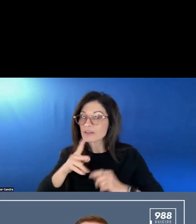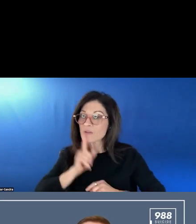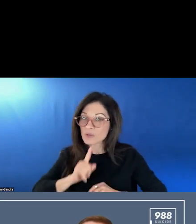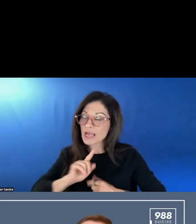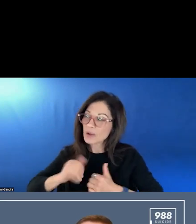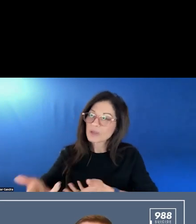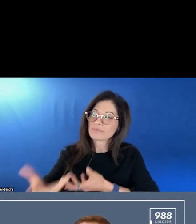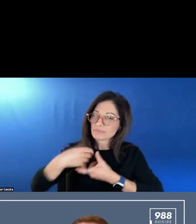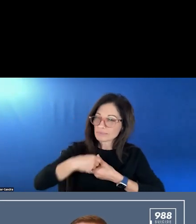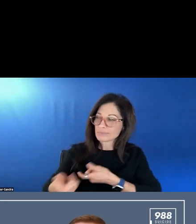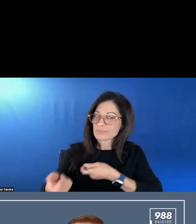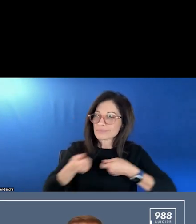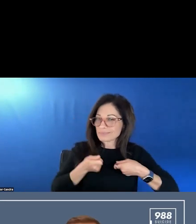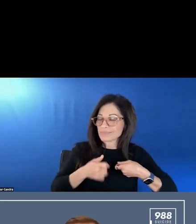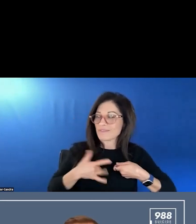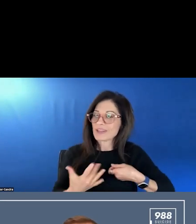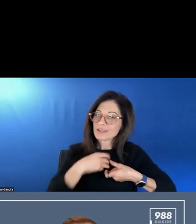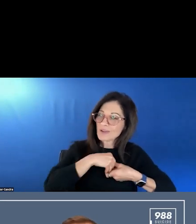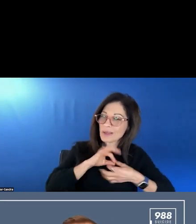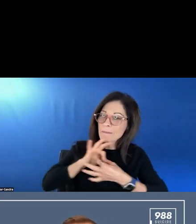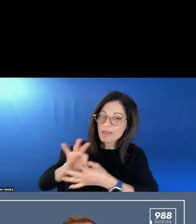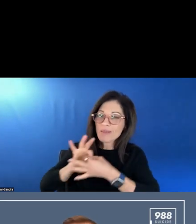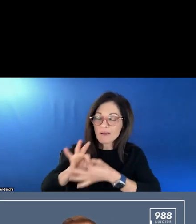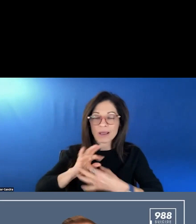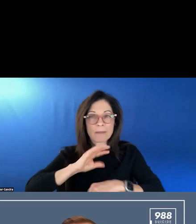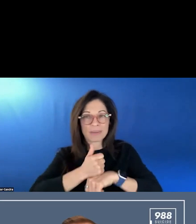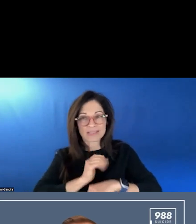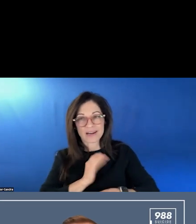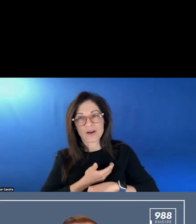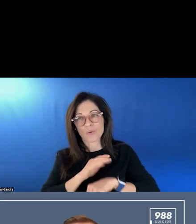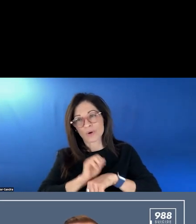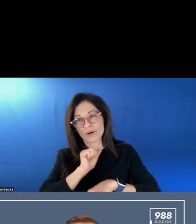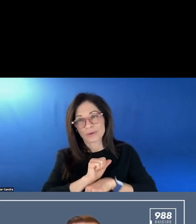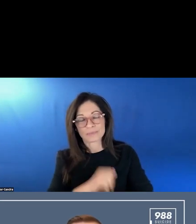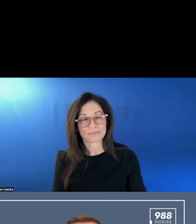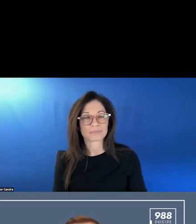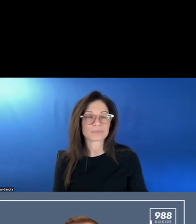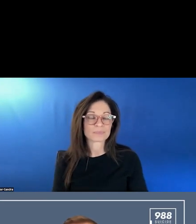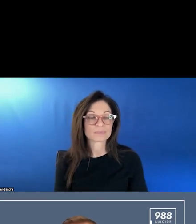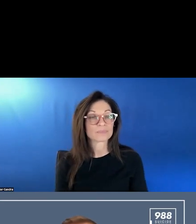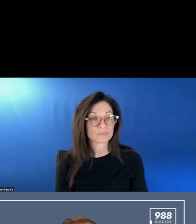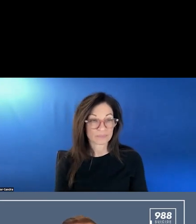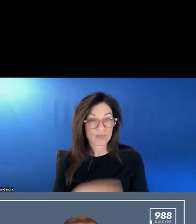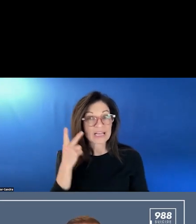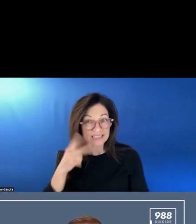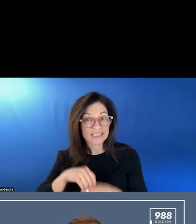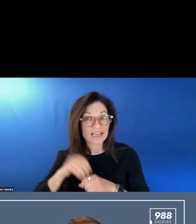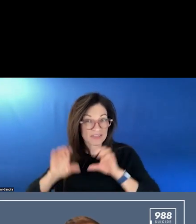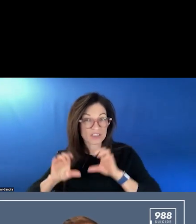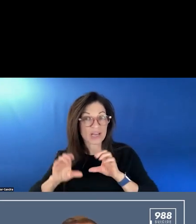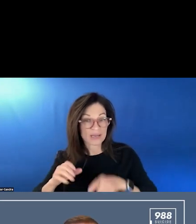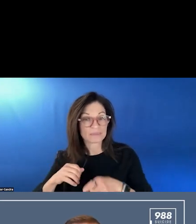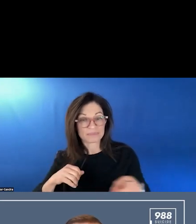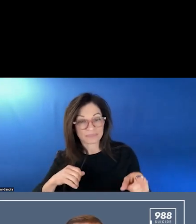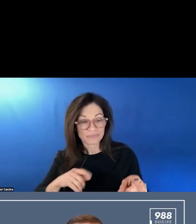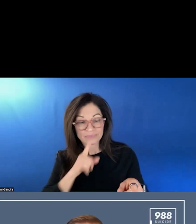allow them to feel engaged and belonging based on the work that we're doing? I do see in the chat, we are